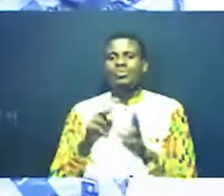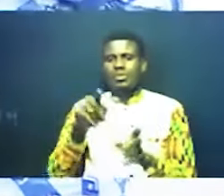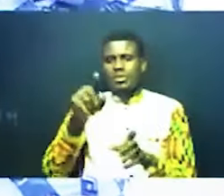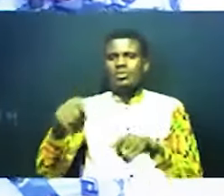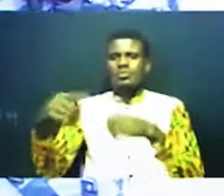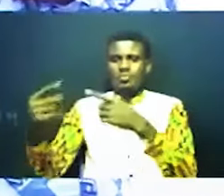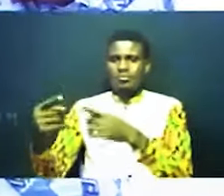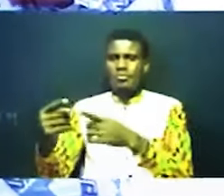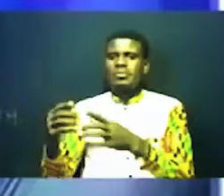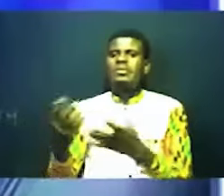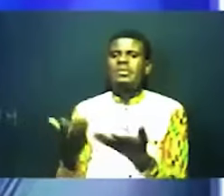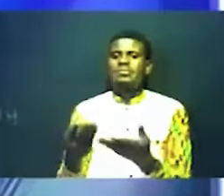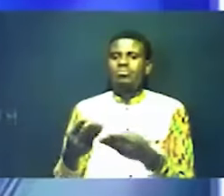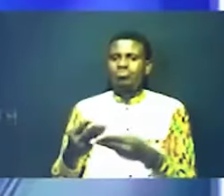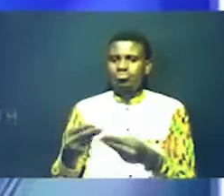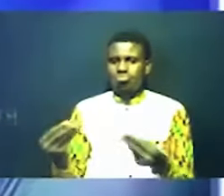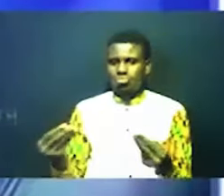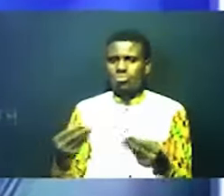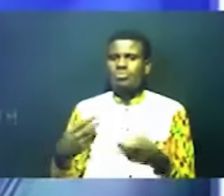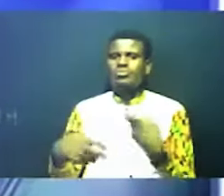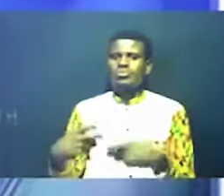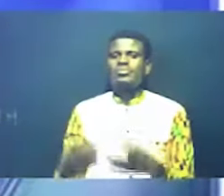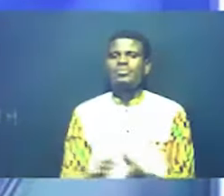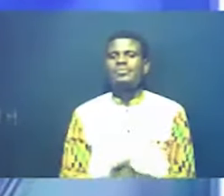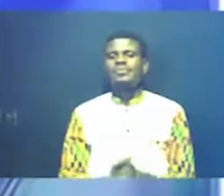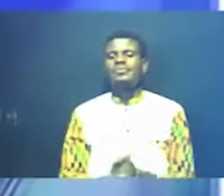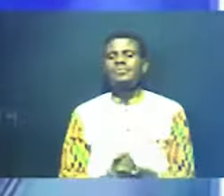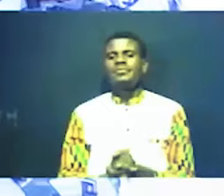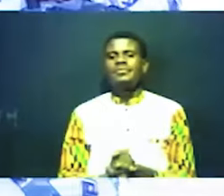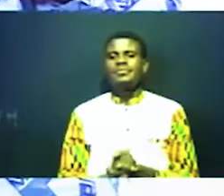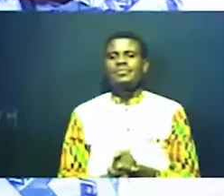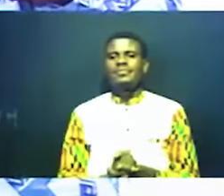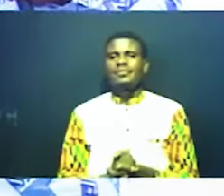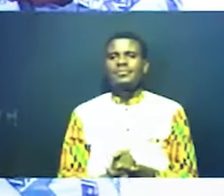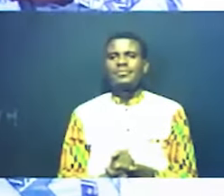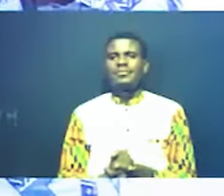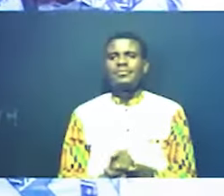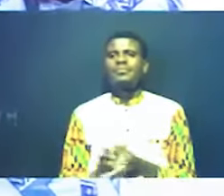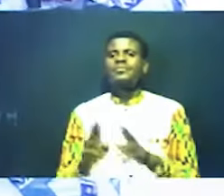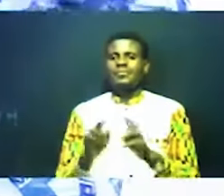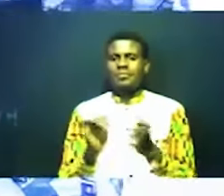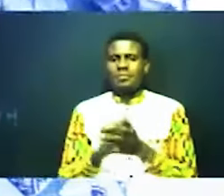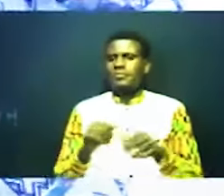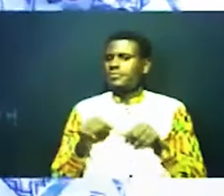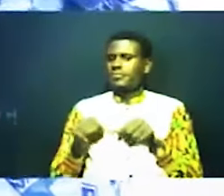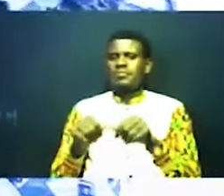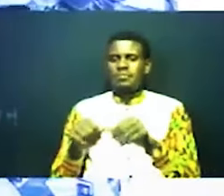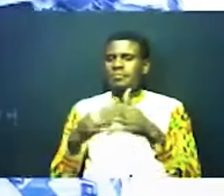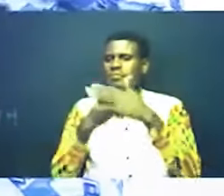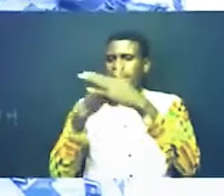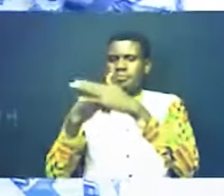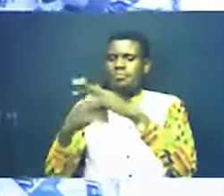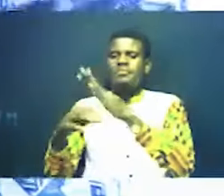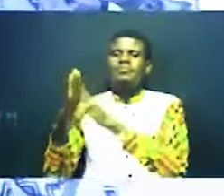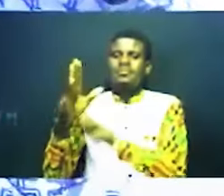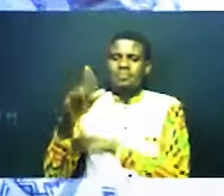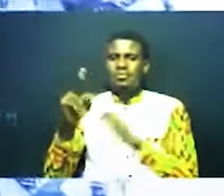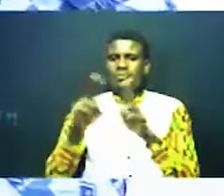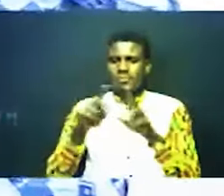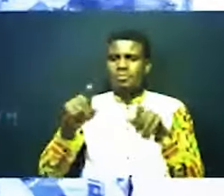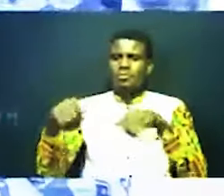going to exhort them so that we can keep on worshiping our God.